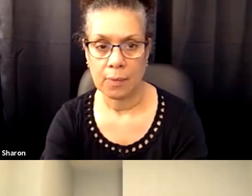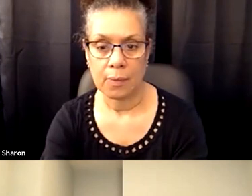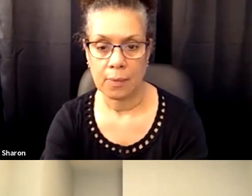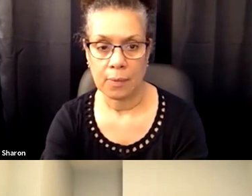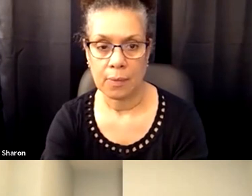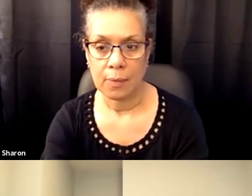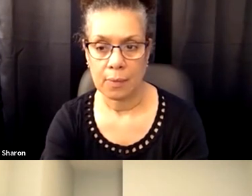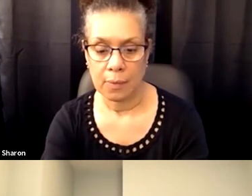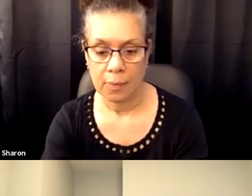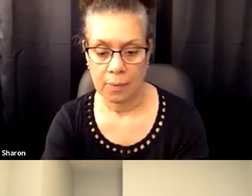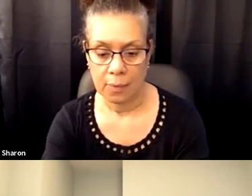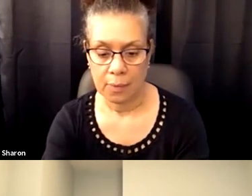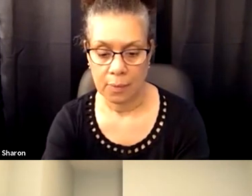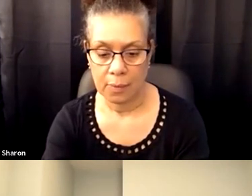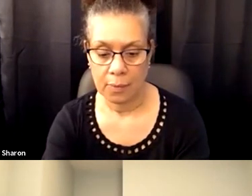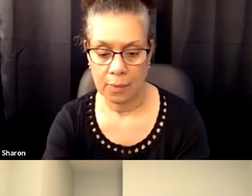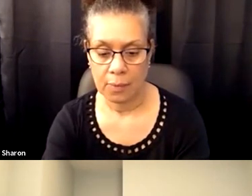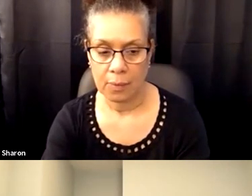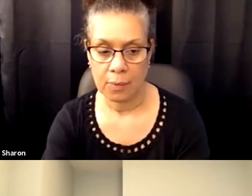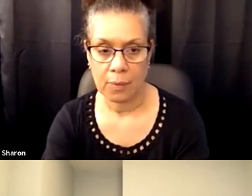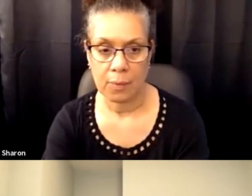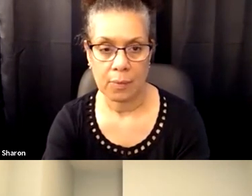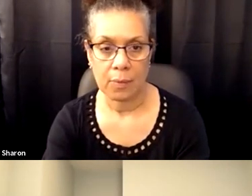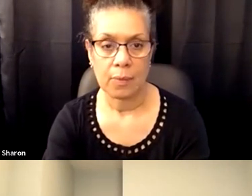do we have a third spanish interpreter